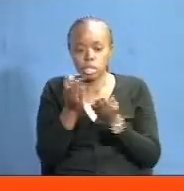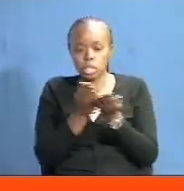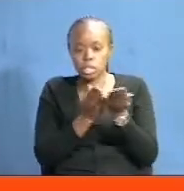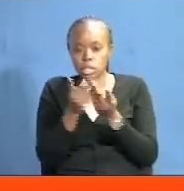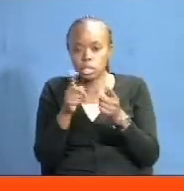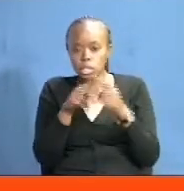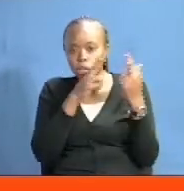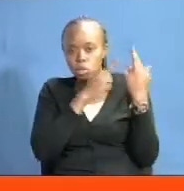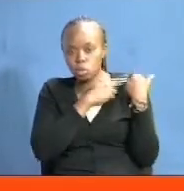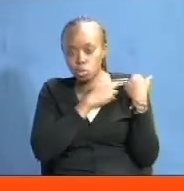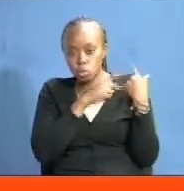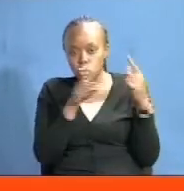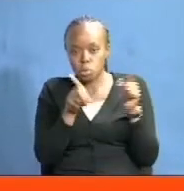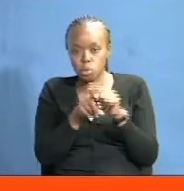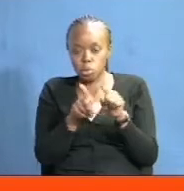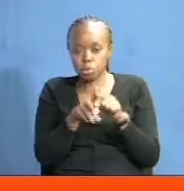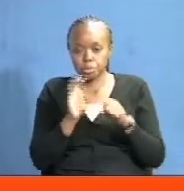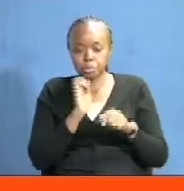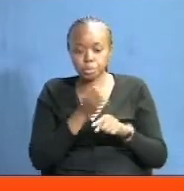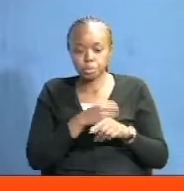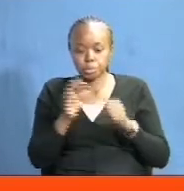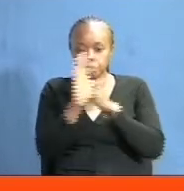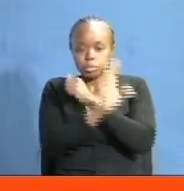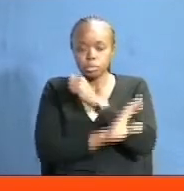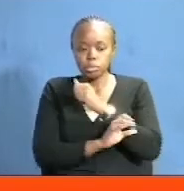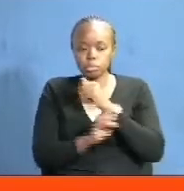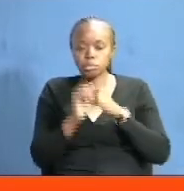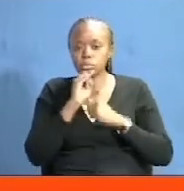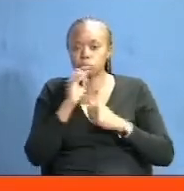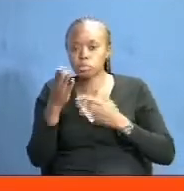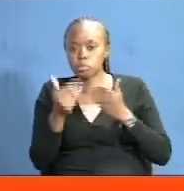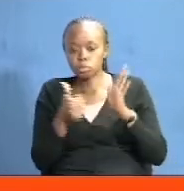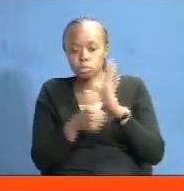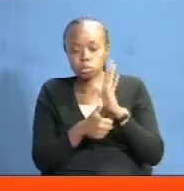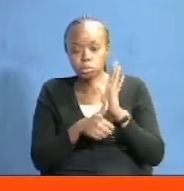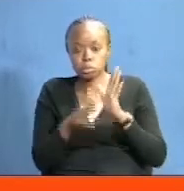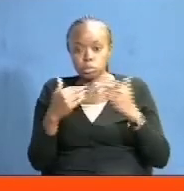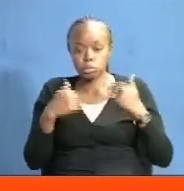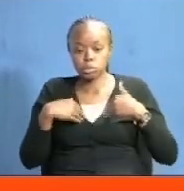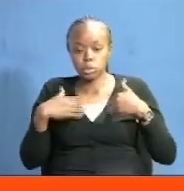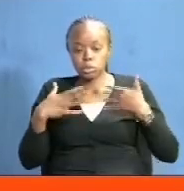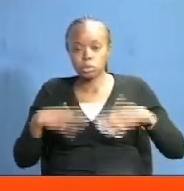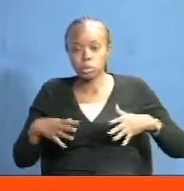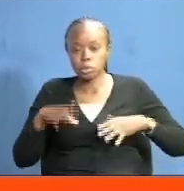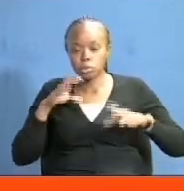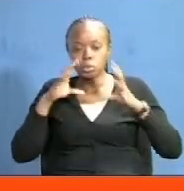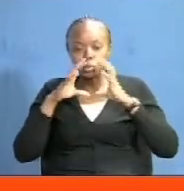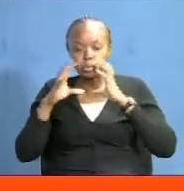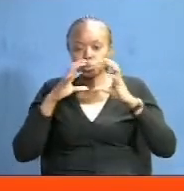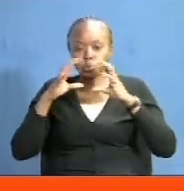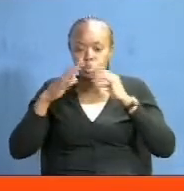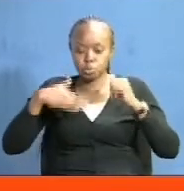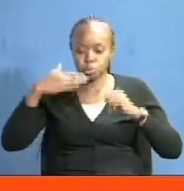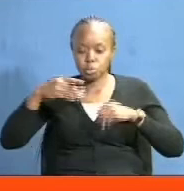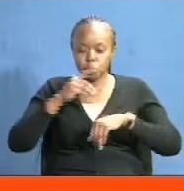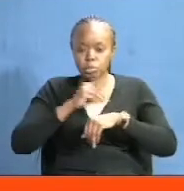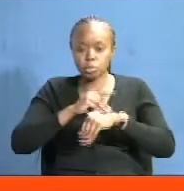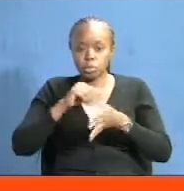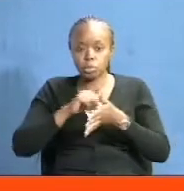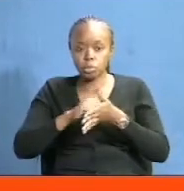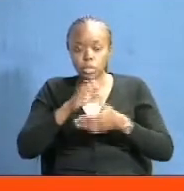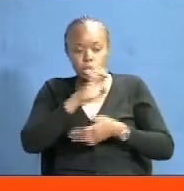our responsibility. Our country is in chaos. People complain every day that the economy is